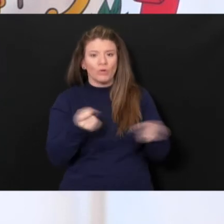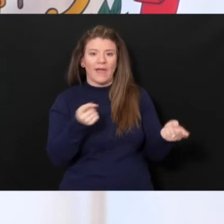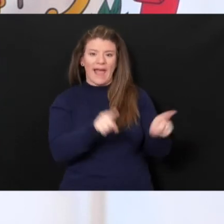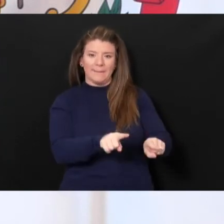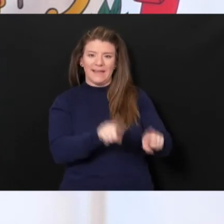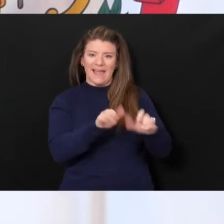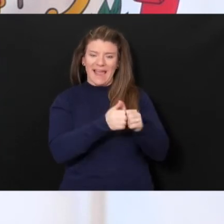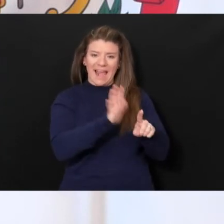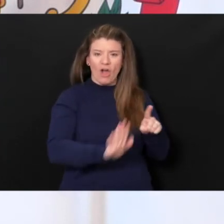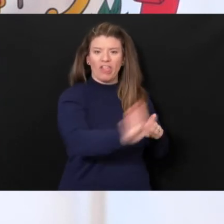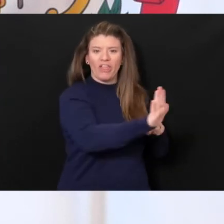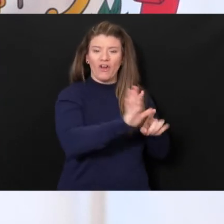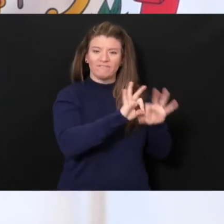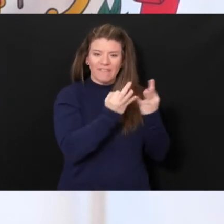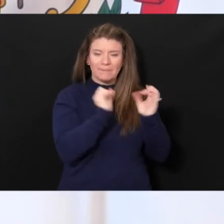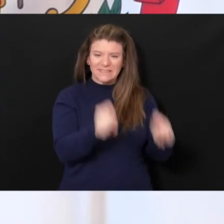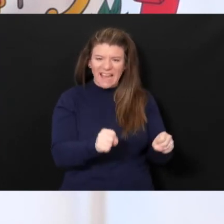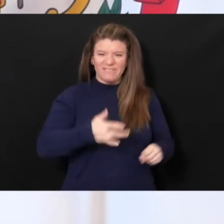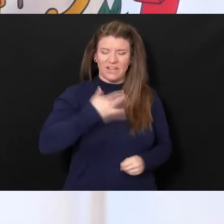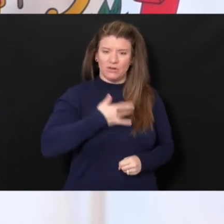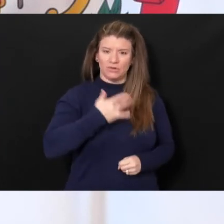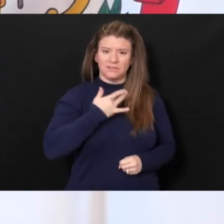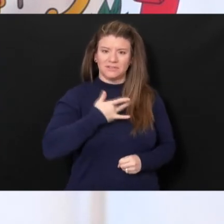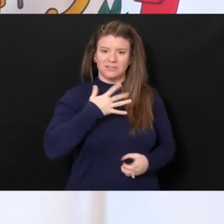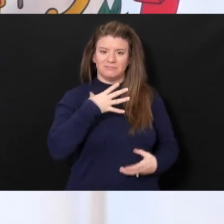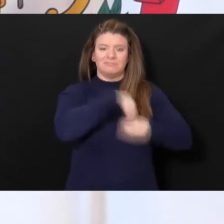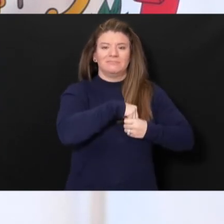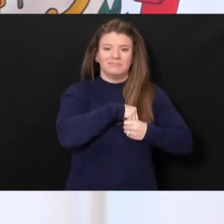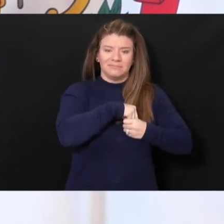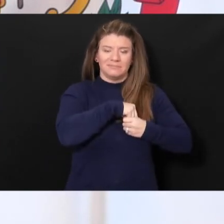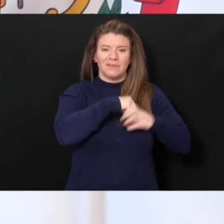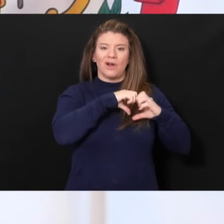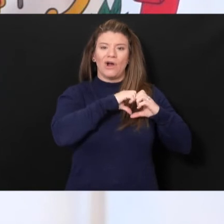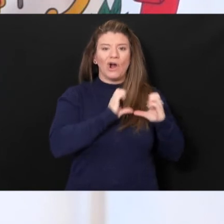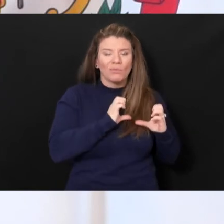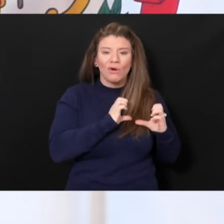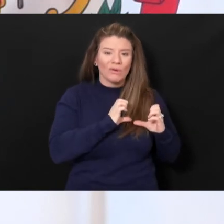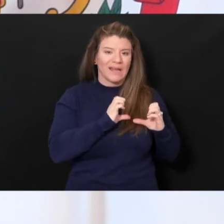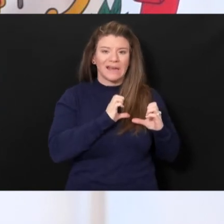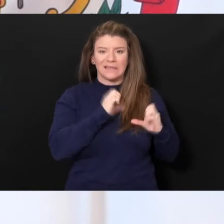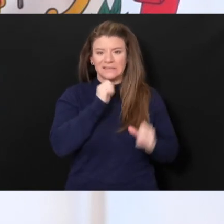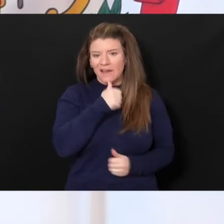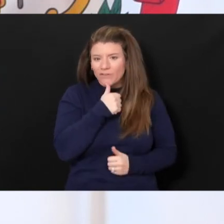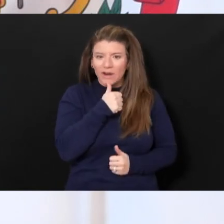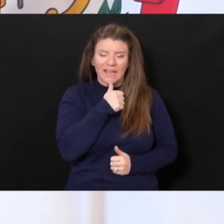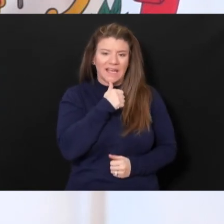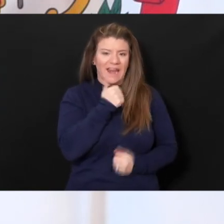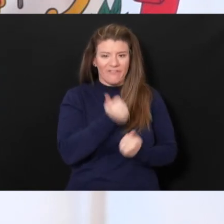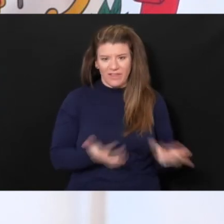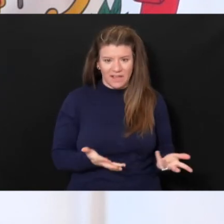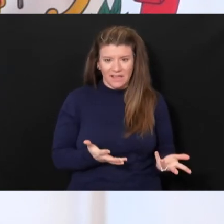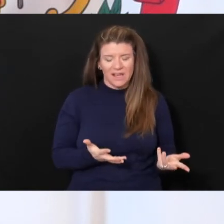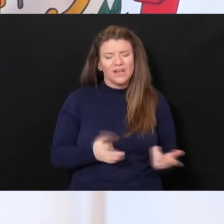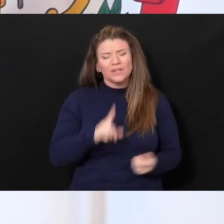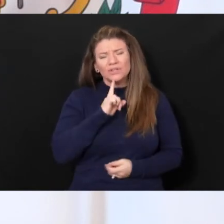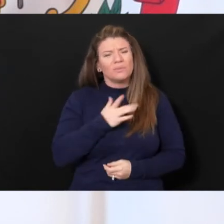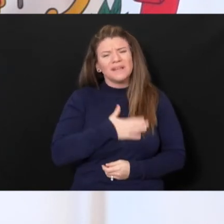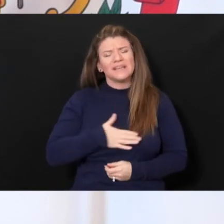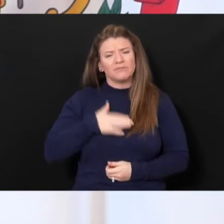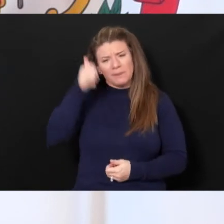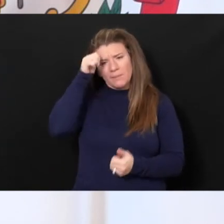families really feel and how all their loved ones really are suffering. And so please just remember